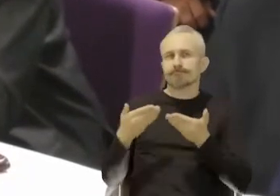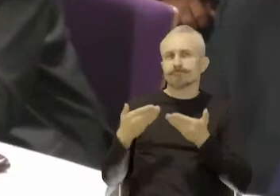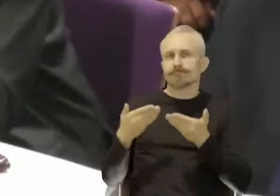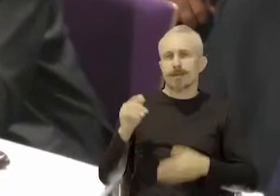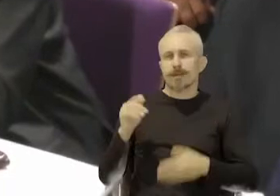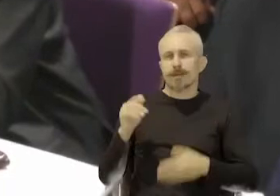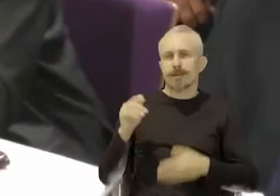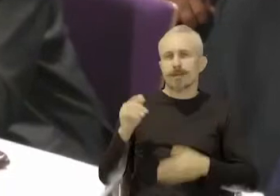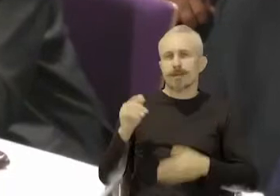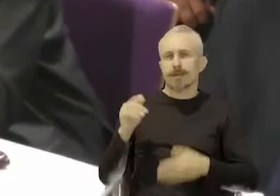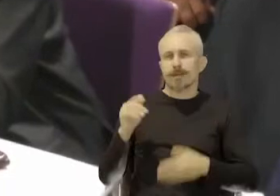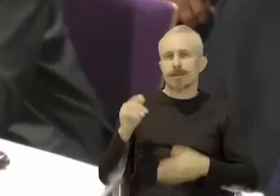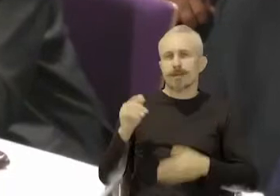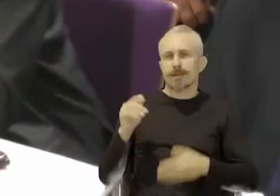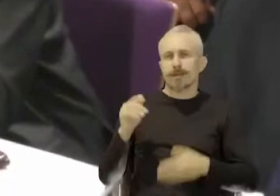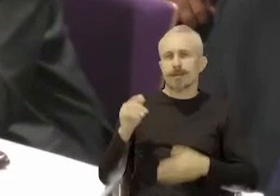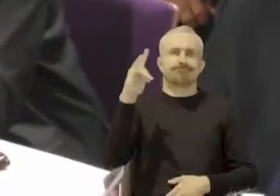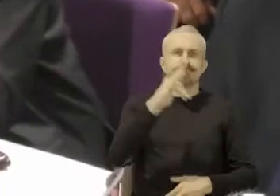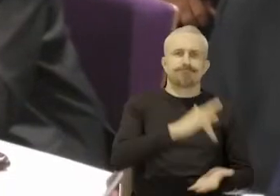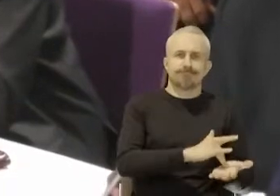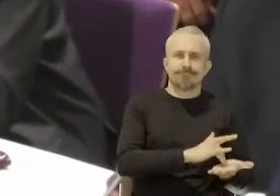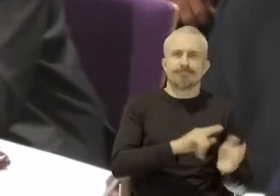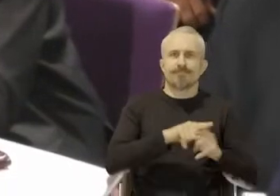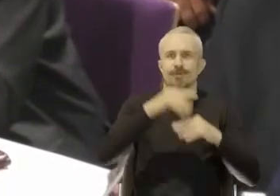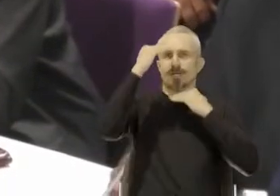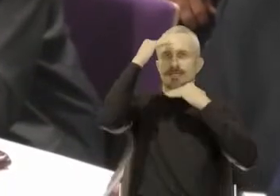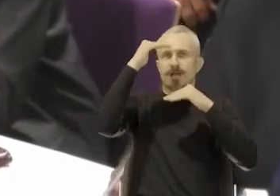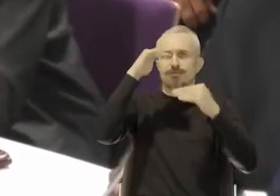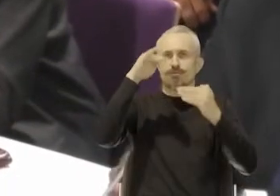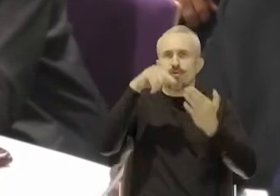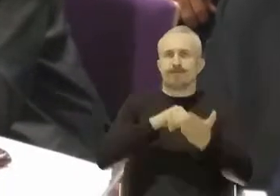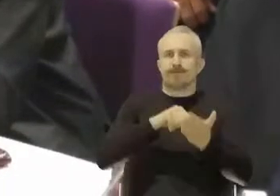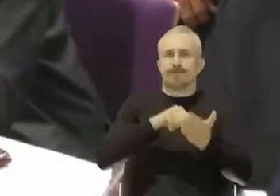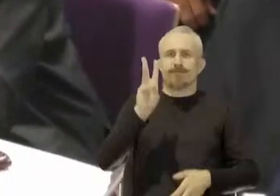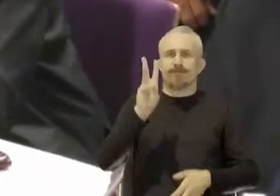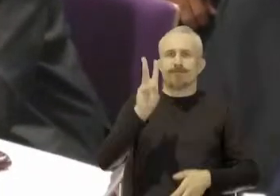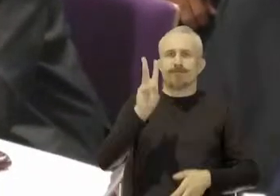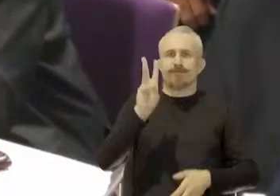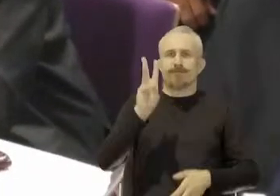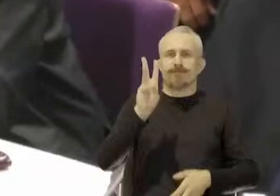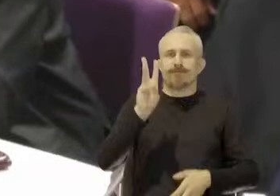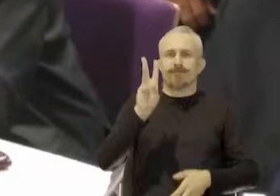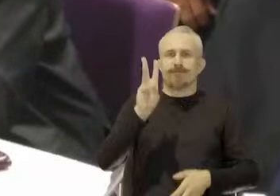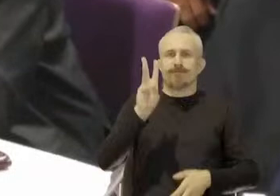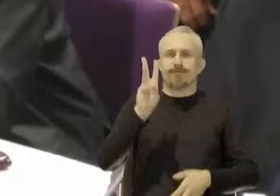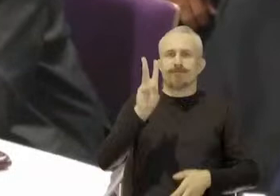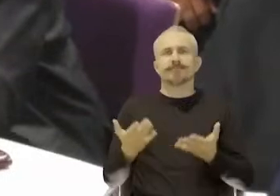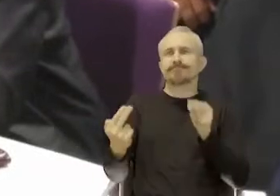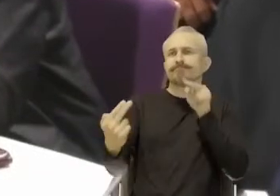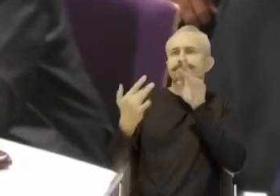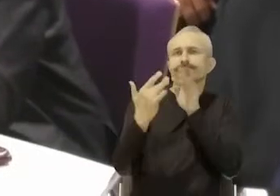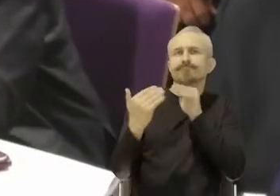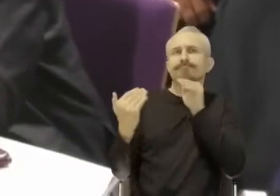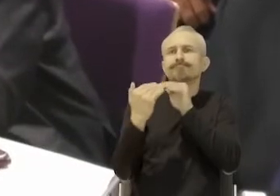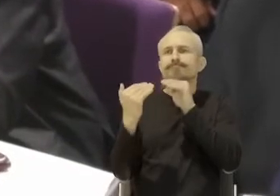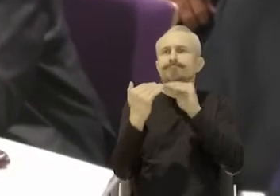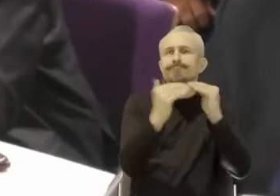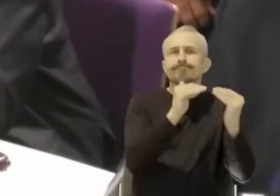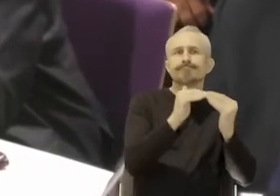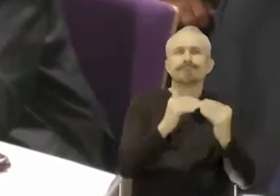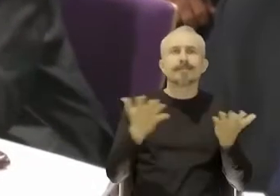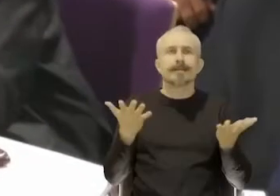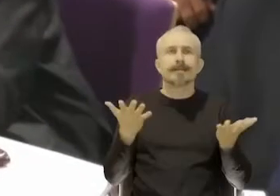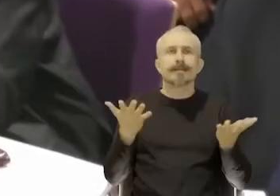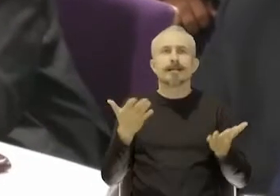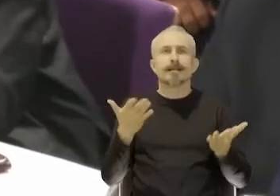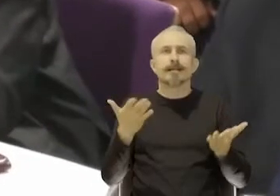filled with the best, and we're here to learn. We will learn, and we'll come back to give a report of what we